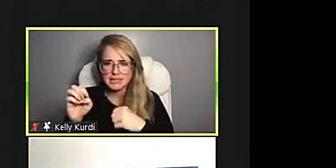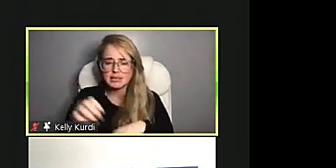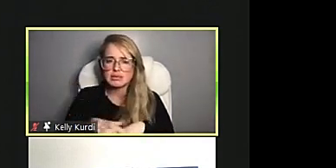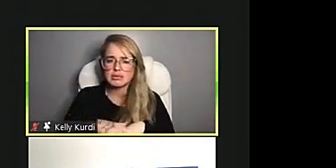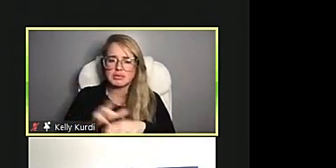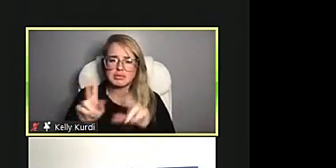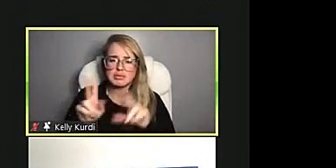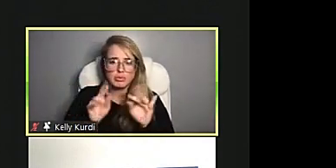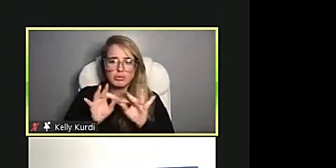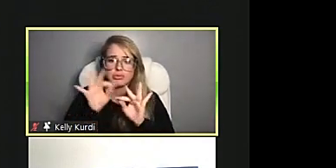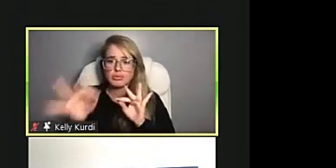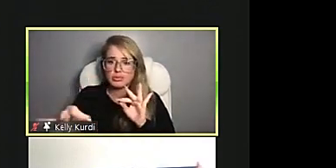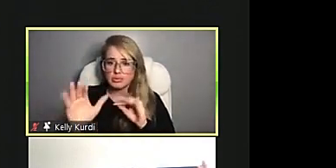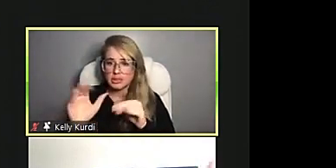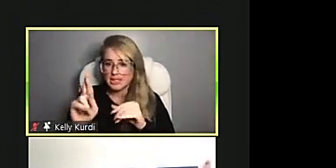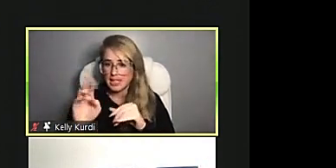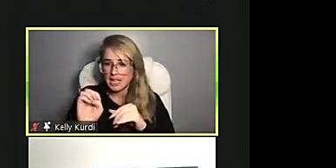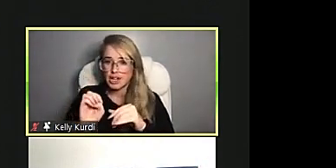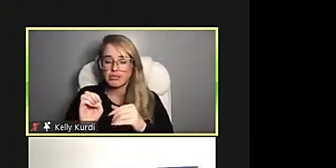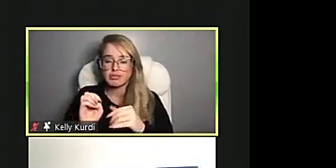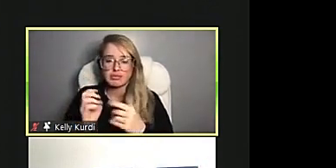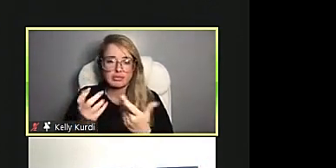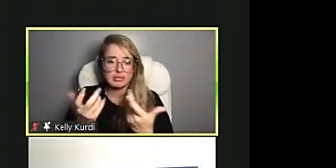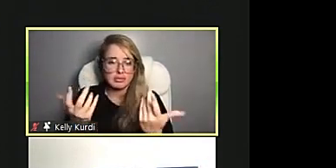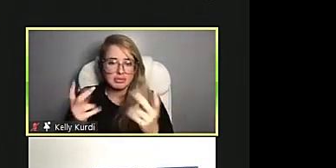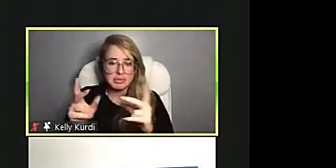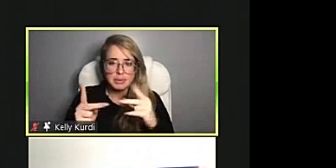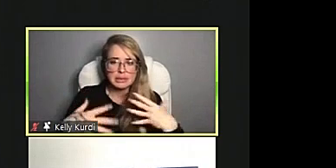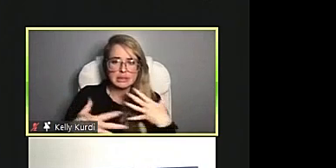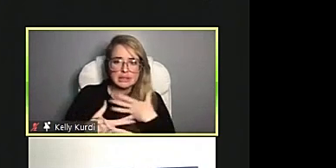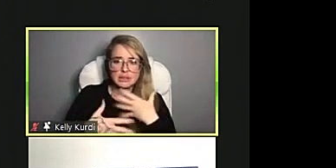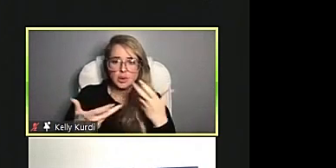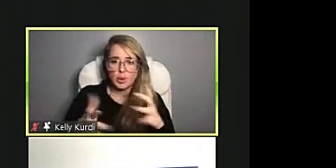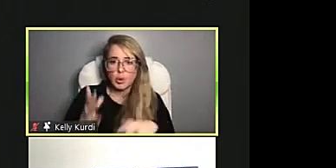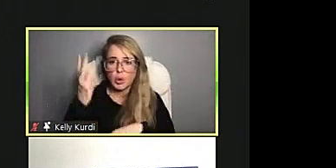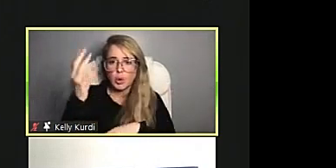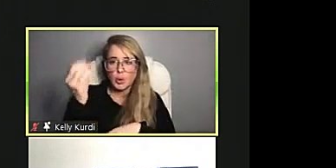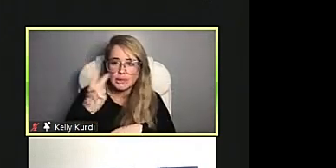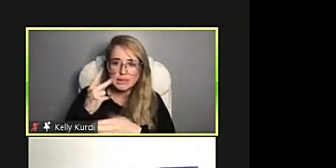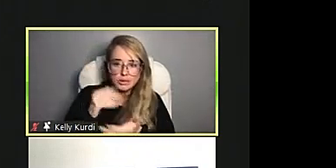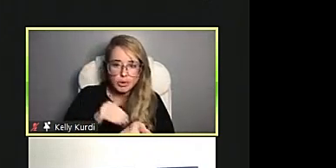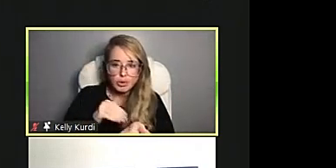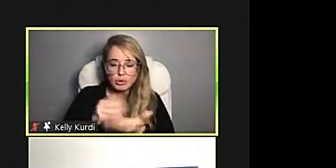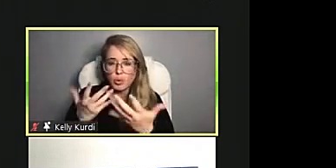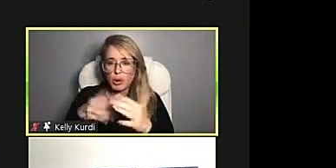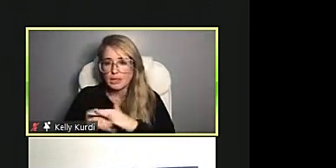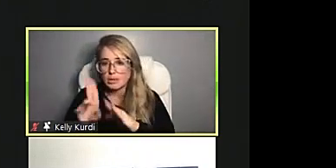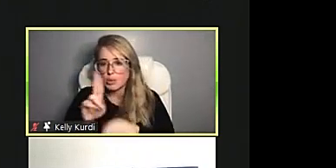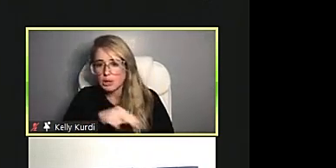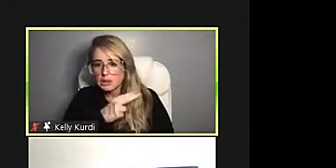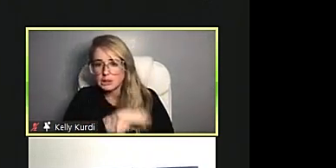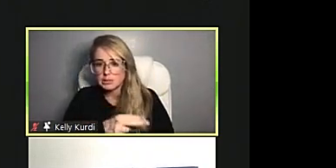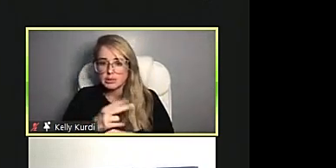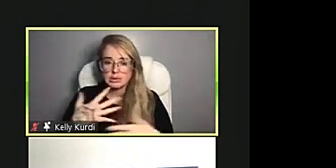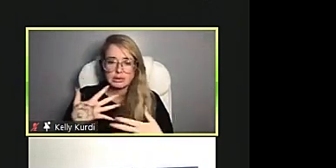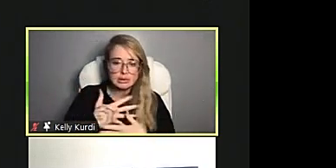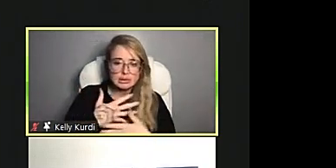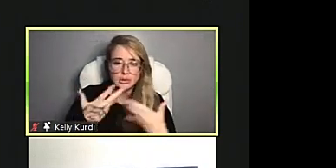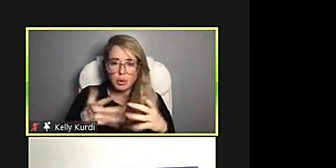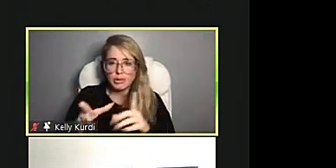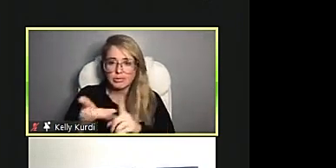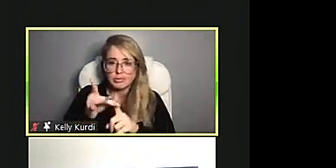People delayed their care. People have been fearful of going to their doctor or going to the hospital for fear of getting